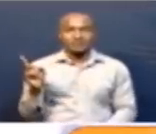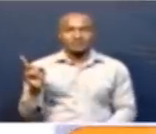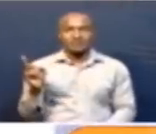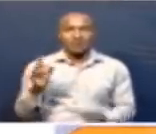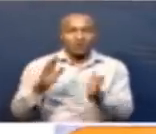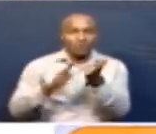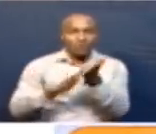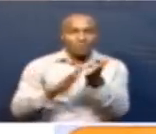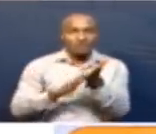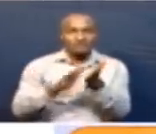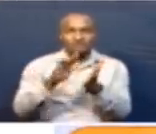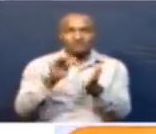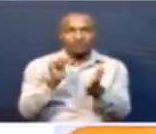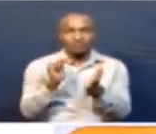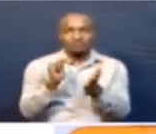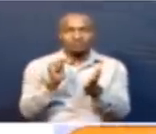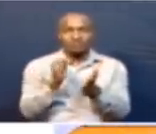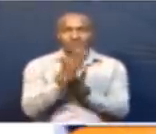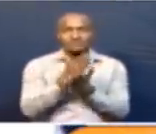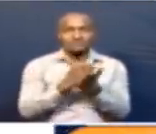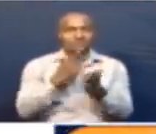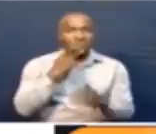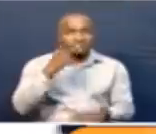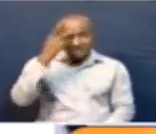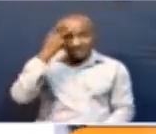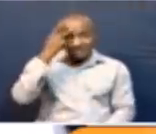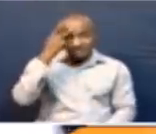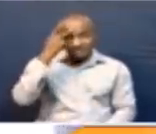comments from some of the parents here.